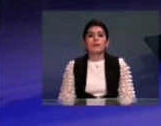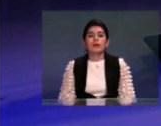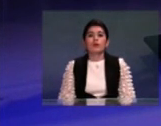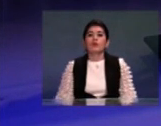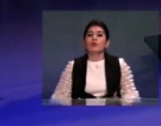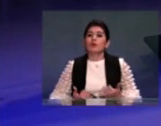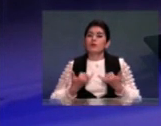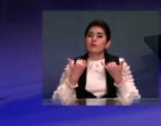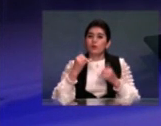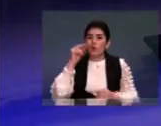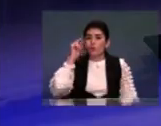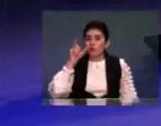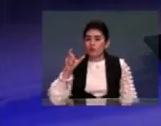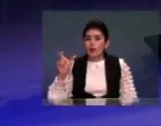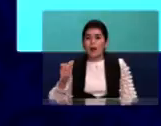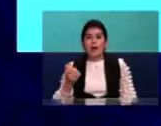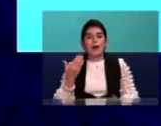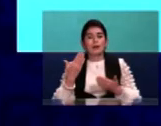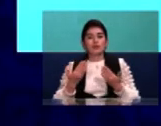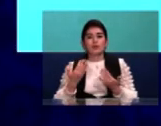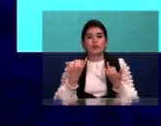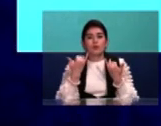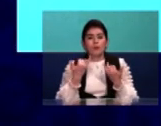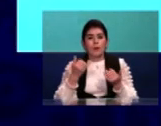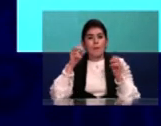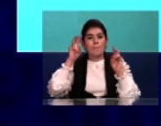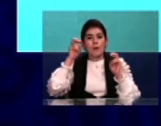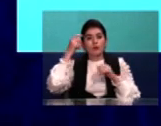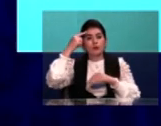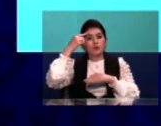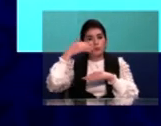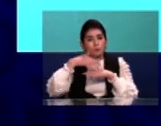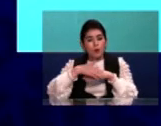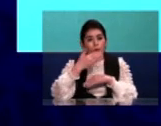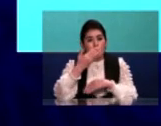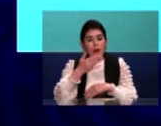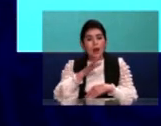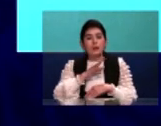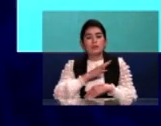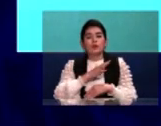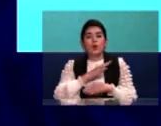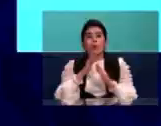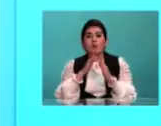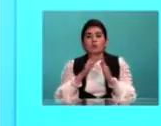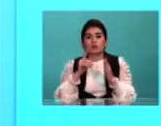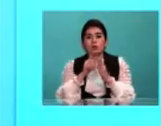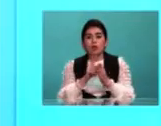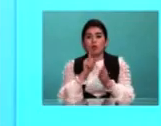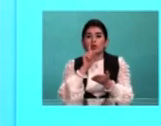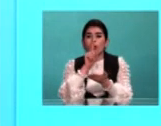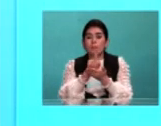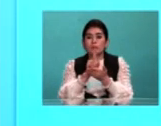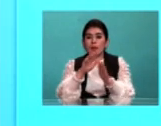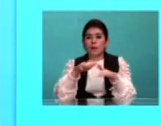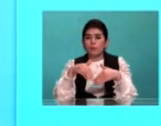Hurmatli o'quvchilar, agarda bugungi mavzuyimiz tushunarli bo'lsa, sizlarga uyga topshiriqlar